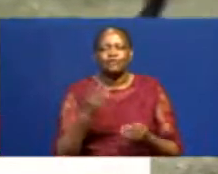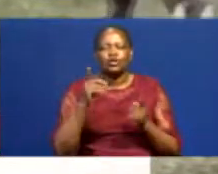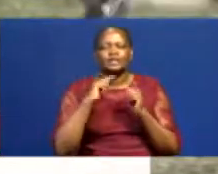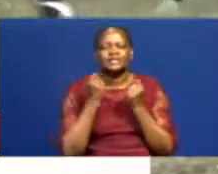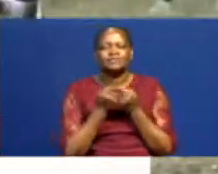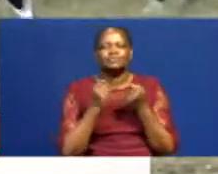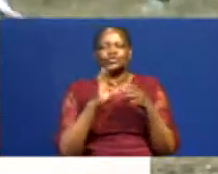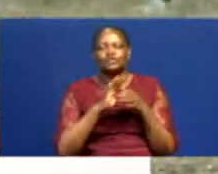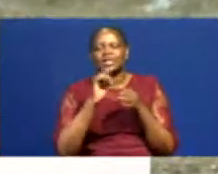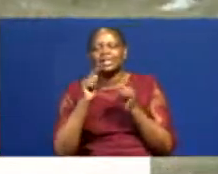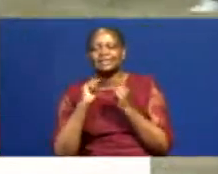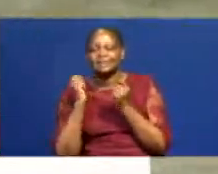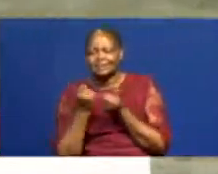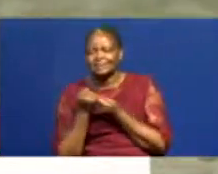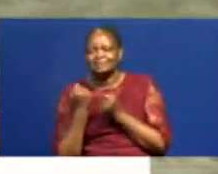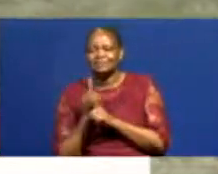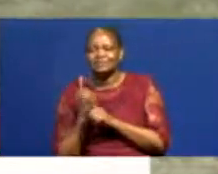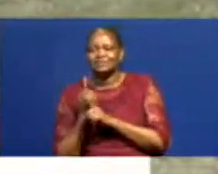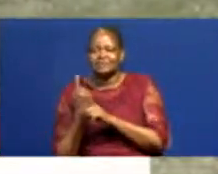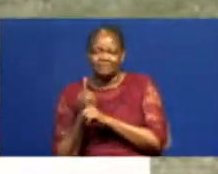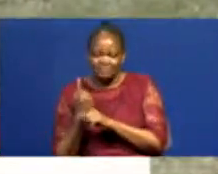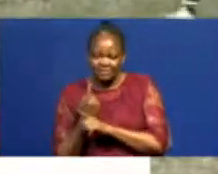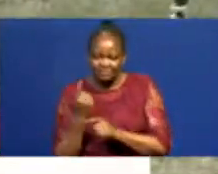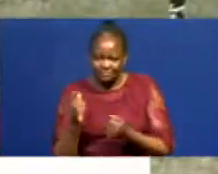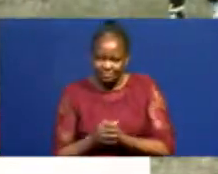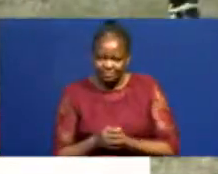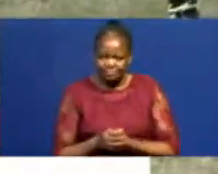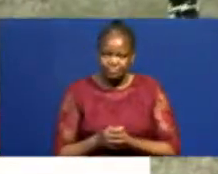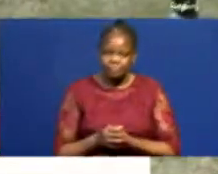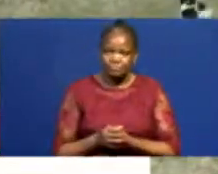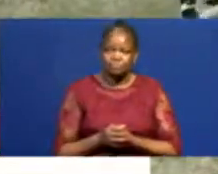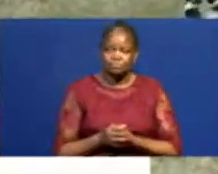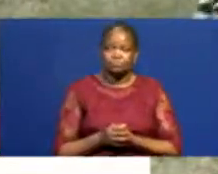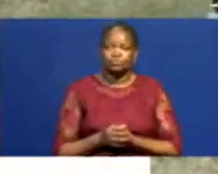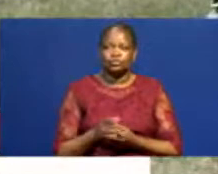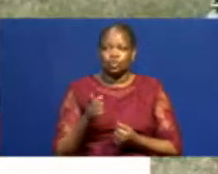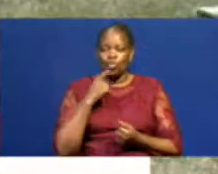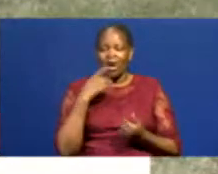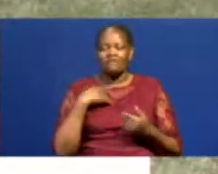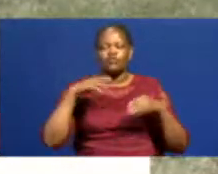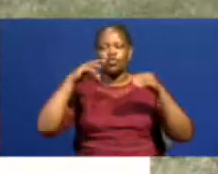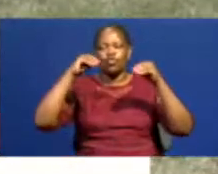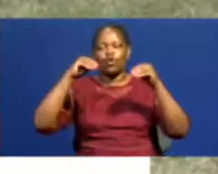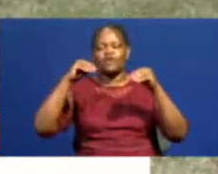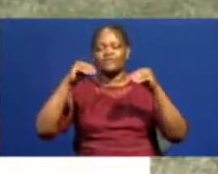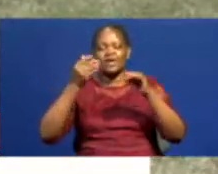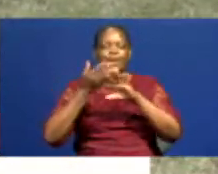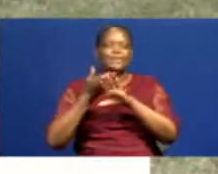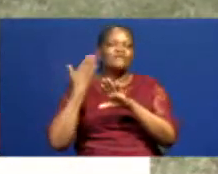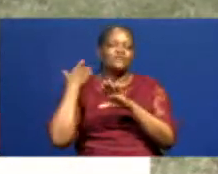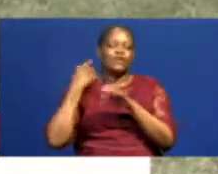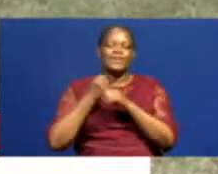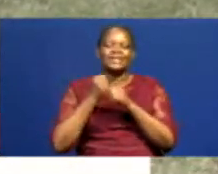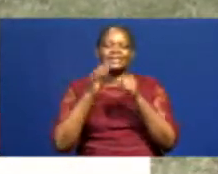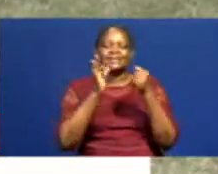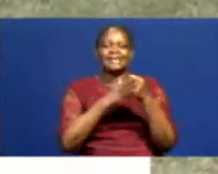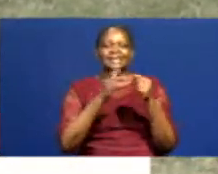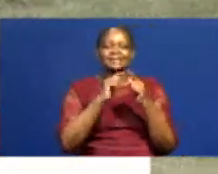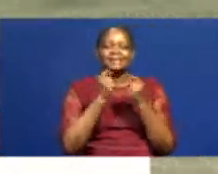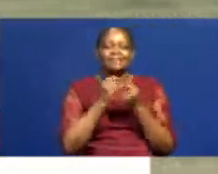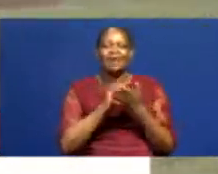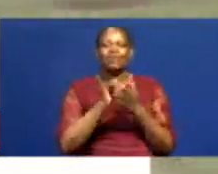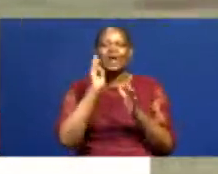Uyeta Girls, Itigo Girls, Ndura Sports, and Langa FC, who had qualified earlier, making it 8 teams that will